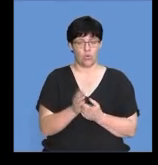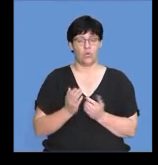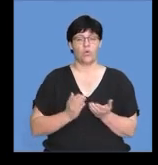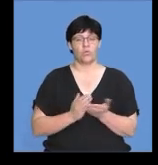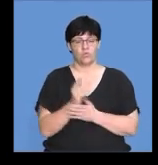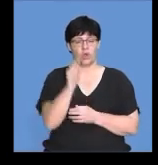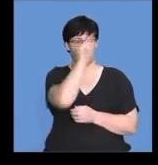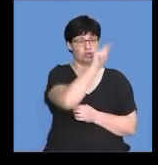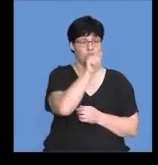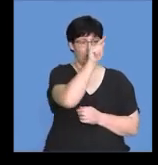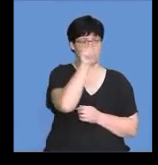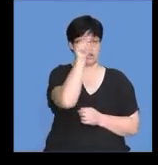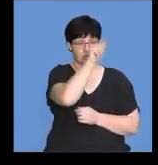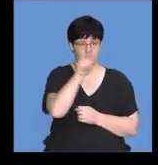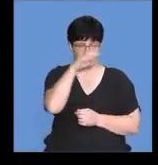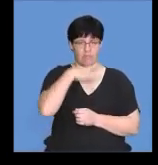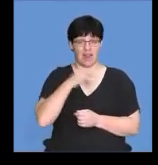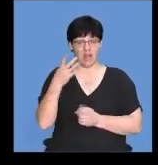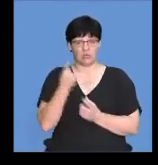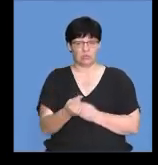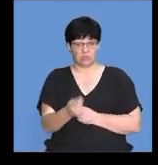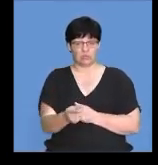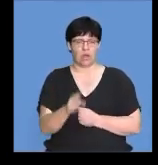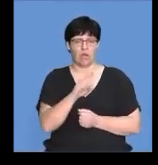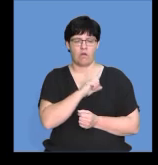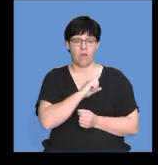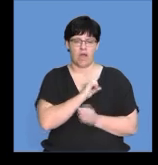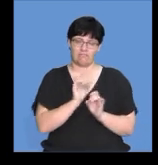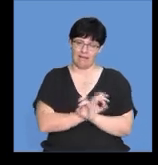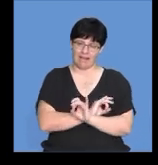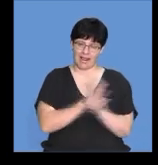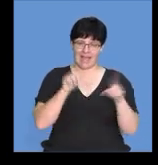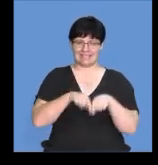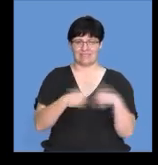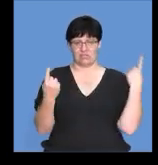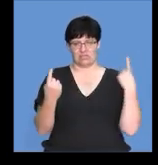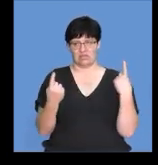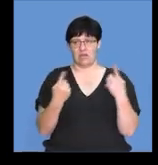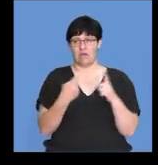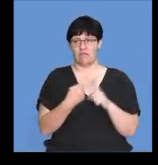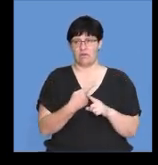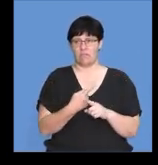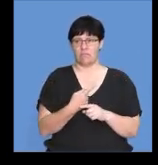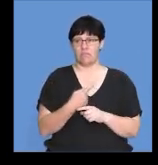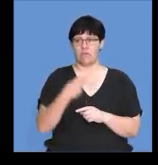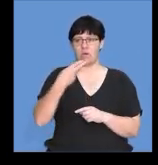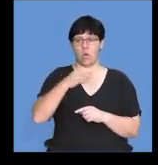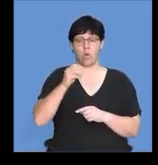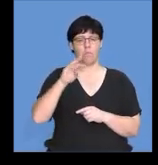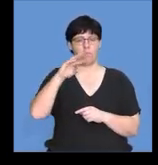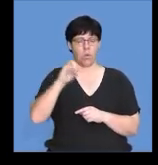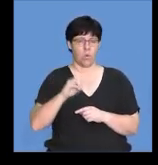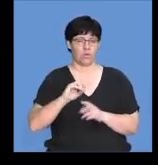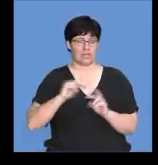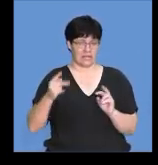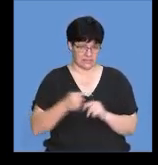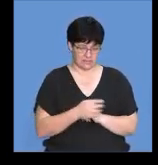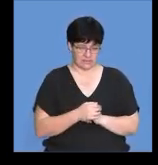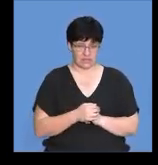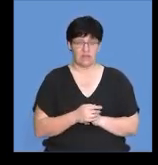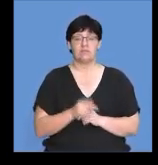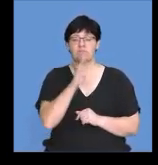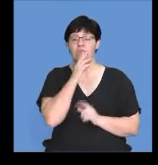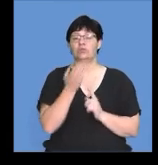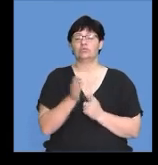in circles. I often like to do that so that these are clearly different from a homozygous combination. We can